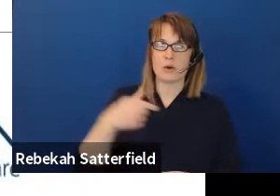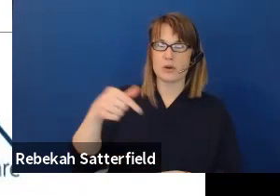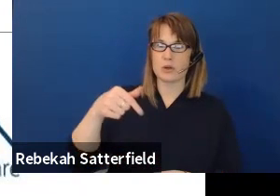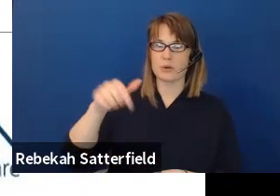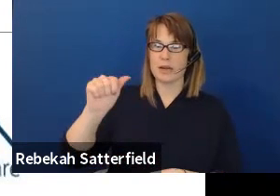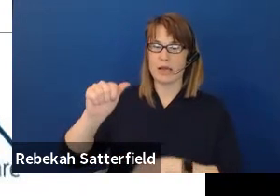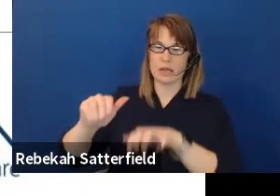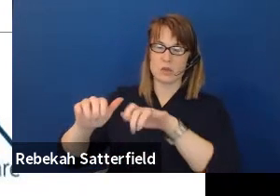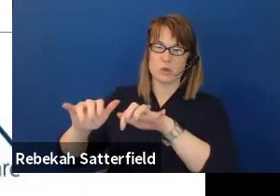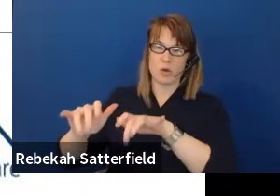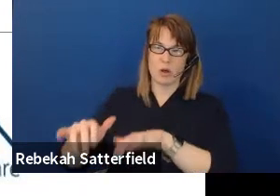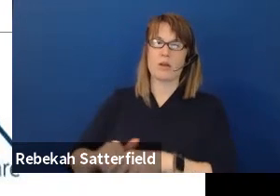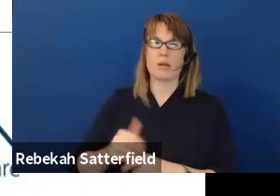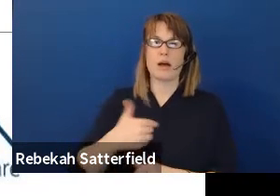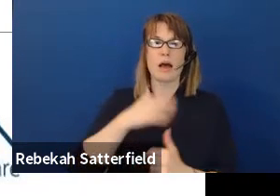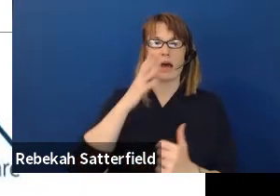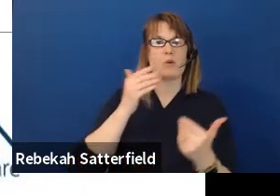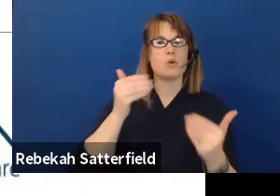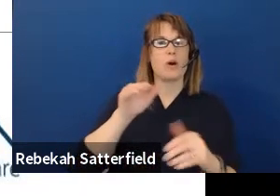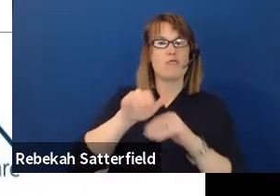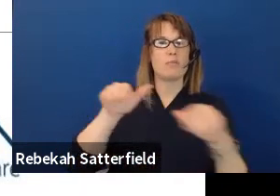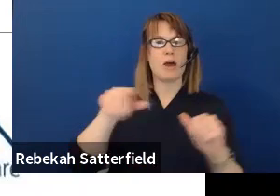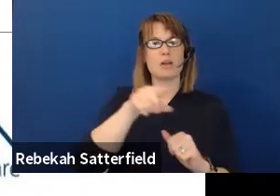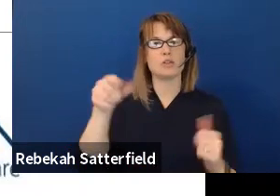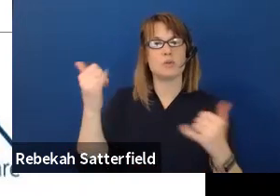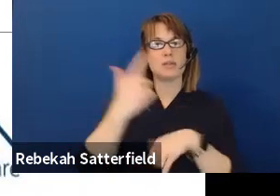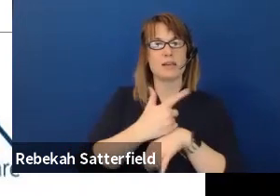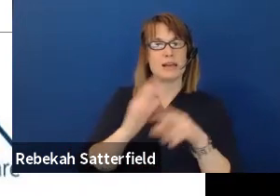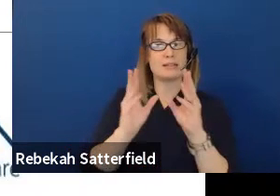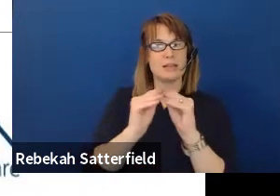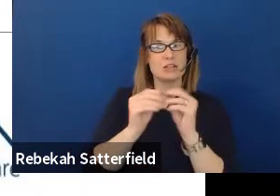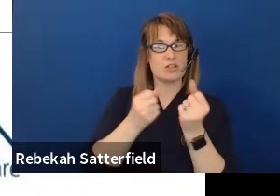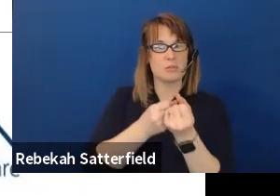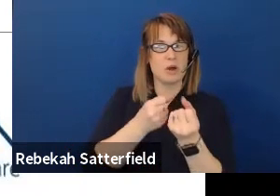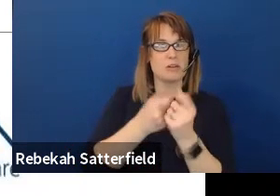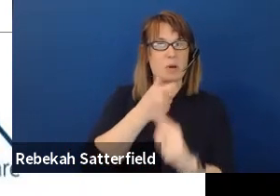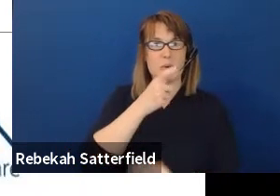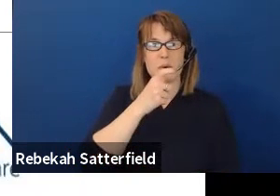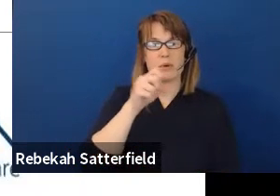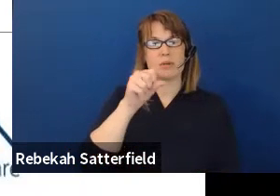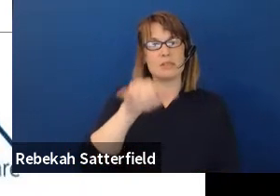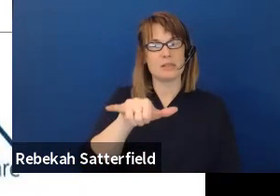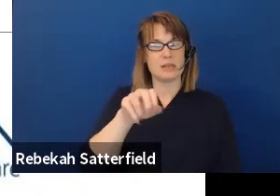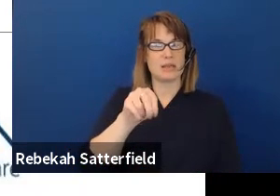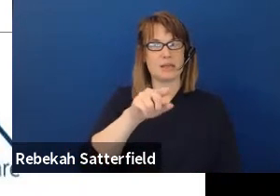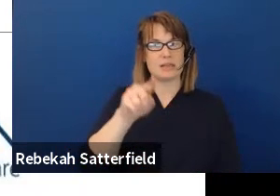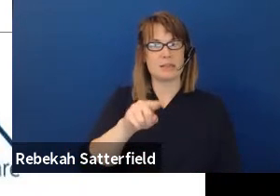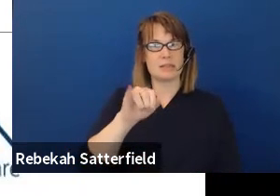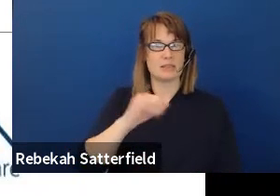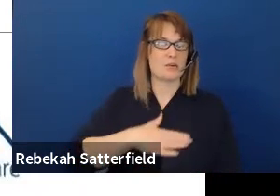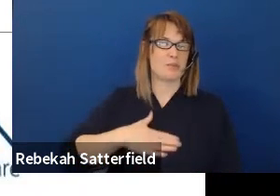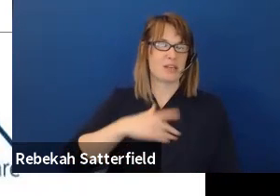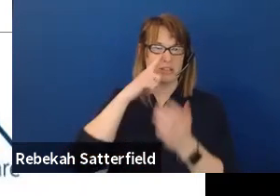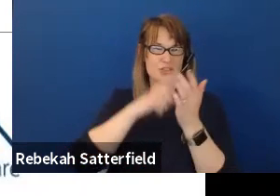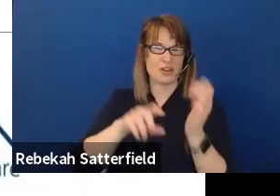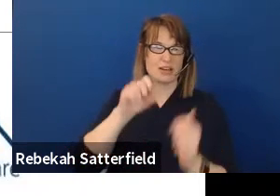in the webinar platform, I will just remind you that today's session was sponsored by Cinzy. Please visit cinzy.com to learn